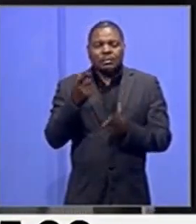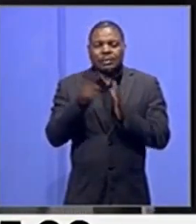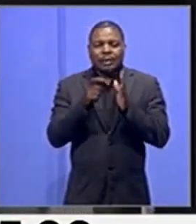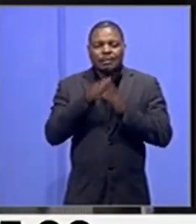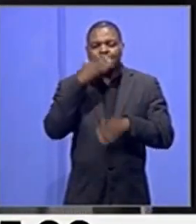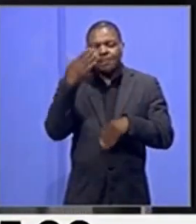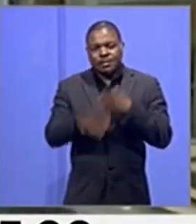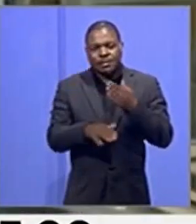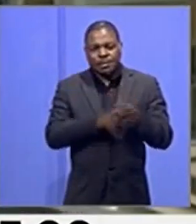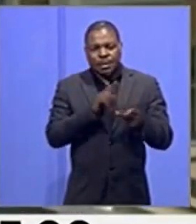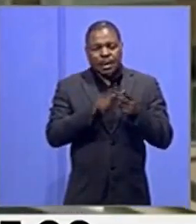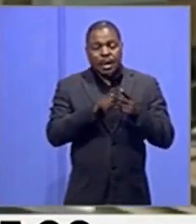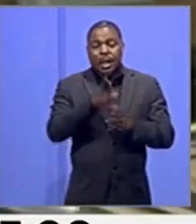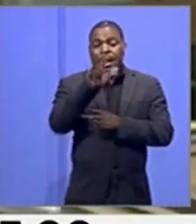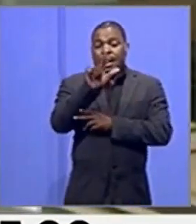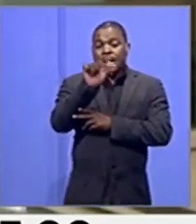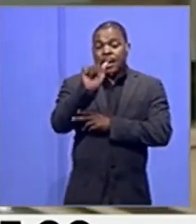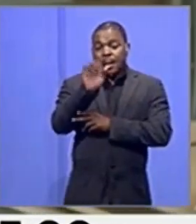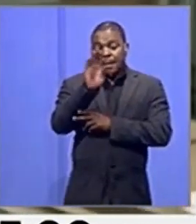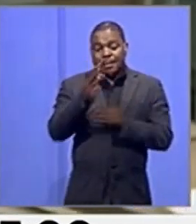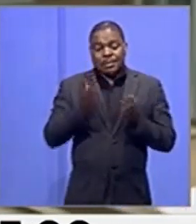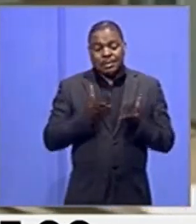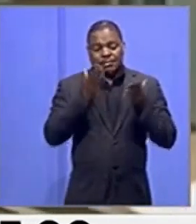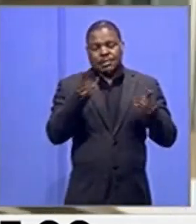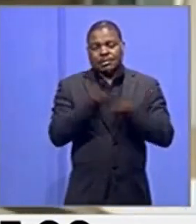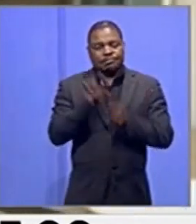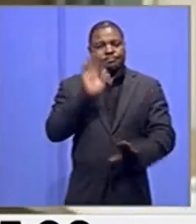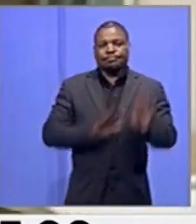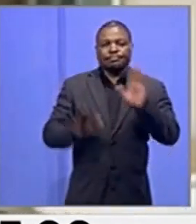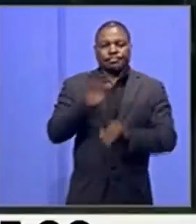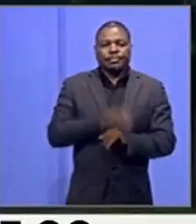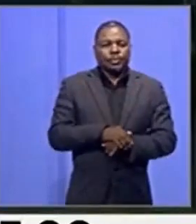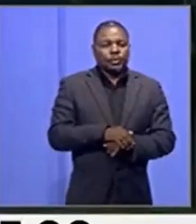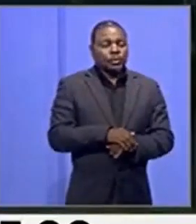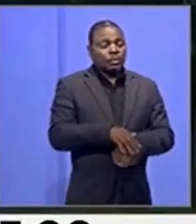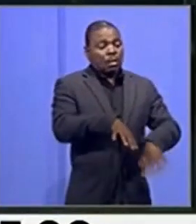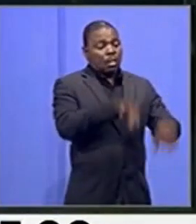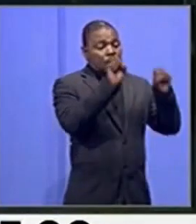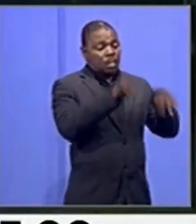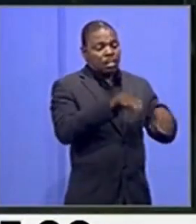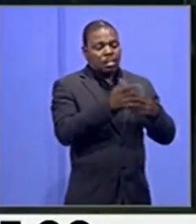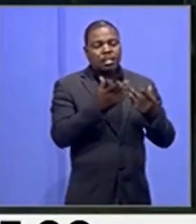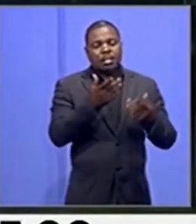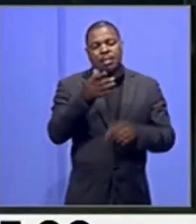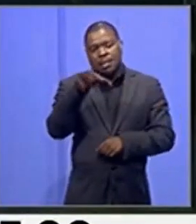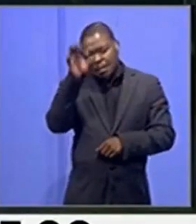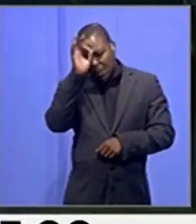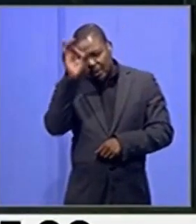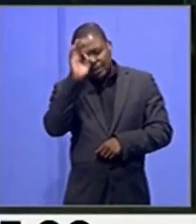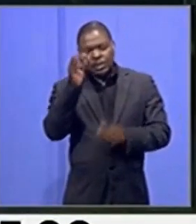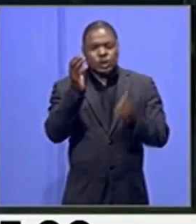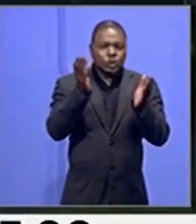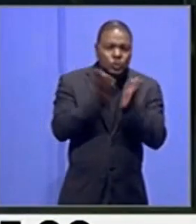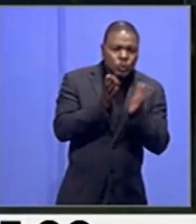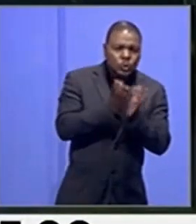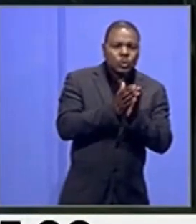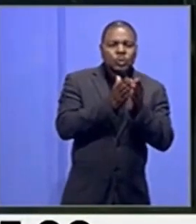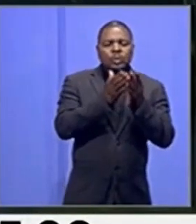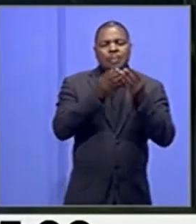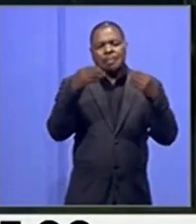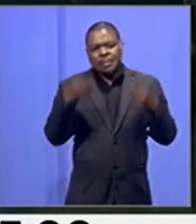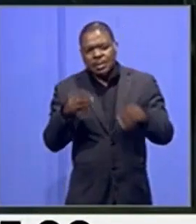tša dilaboratory di amega gampe. Go se šome gabotse mo go ama gape dikolo, diteišene tša maphodisa le dikgwebo le setšhaba